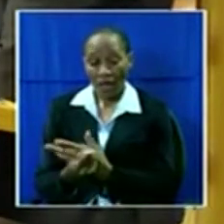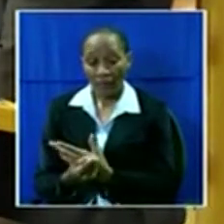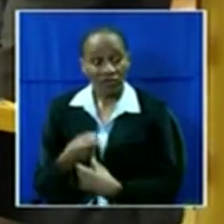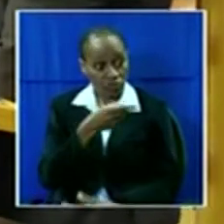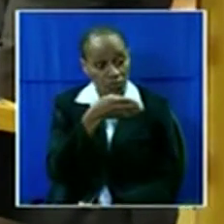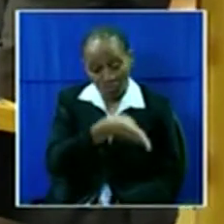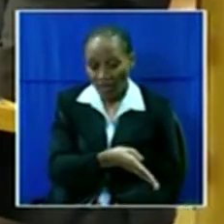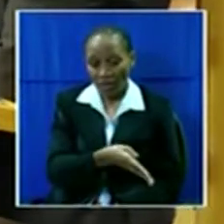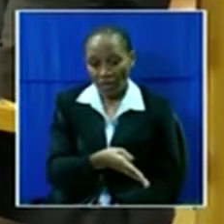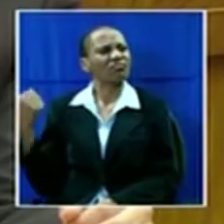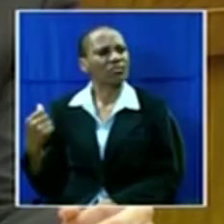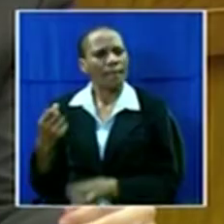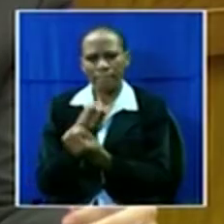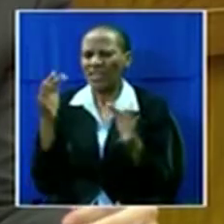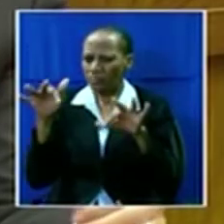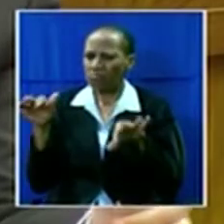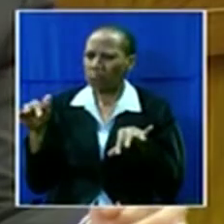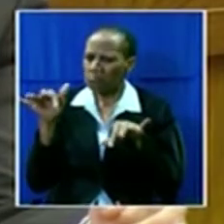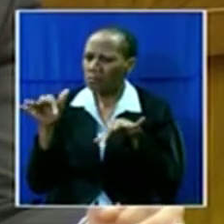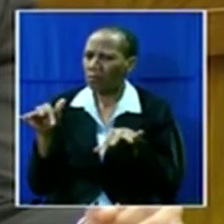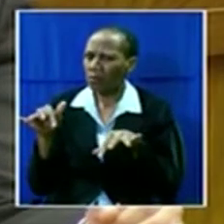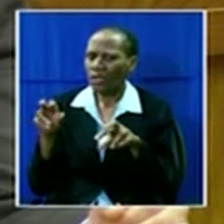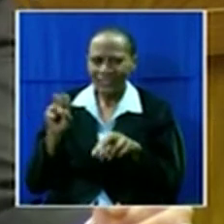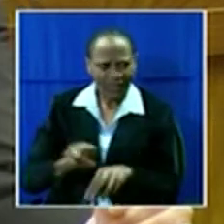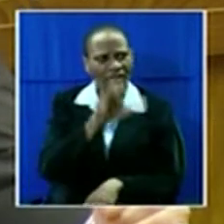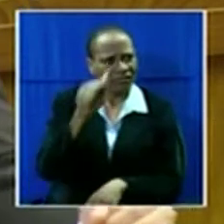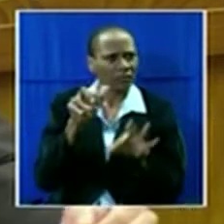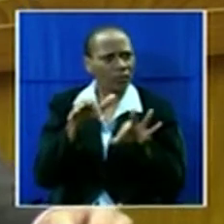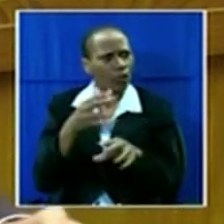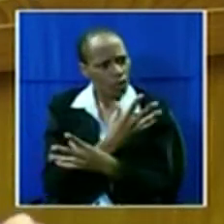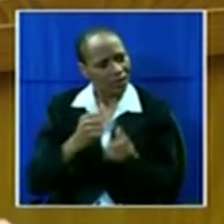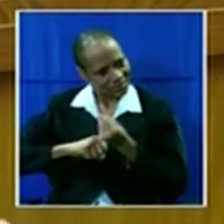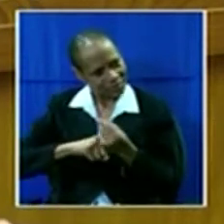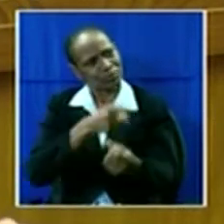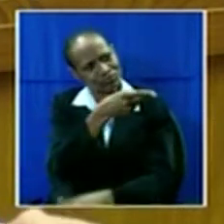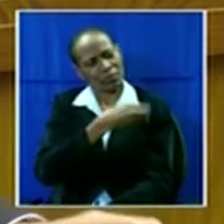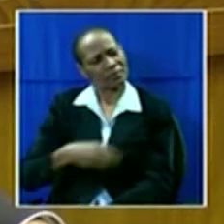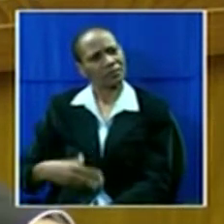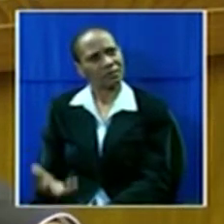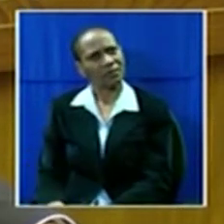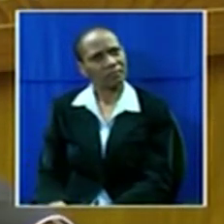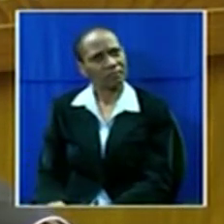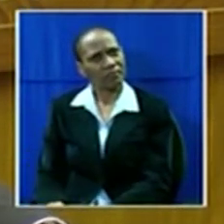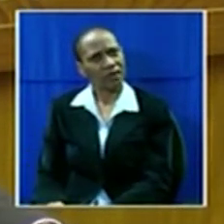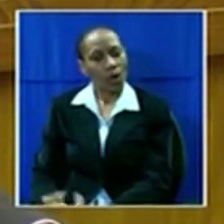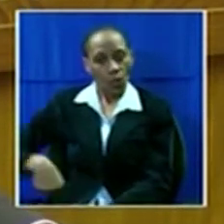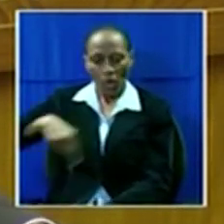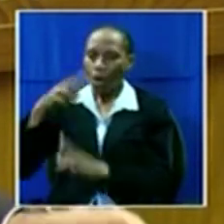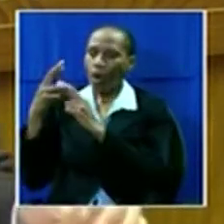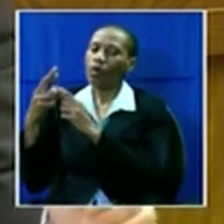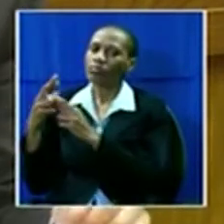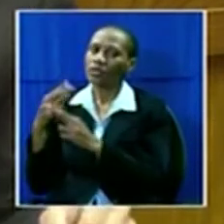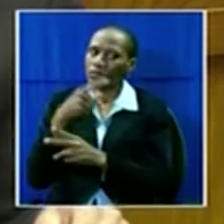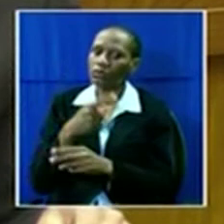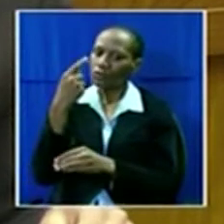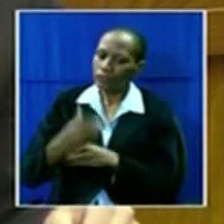president Cyril Ramaphosa te kap. You had a nation behind you, willing you on to succeed every single day.